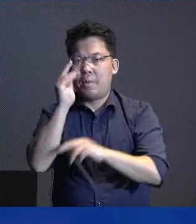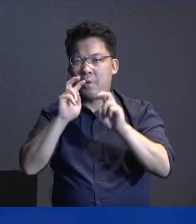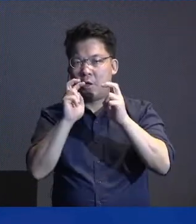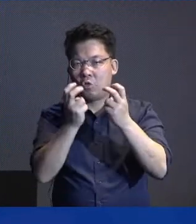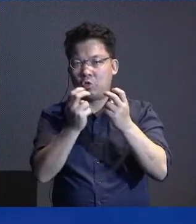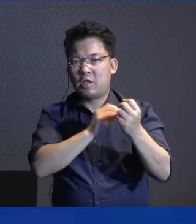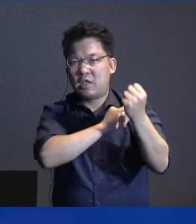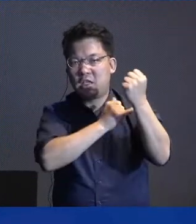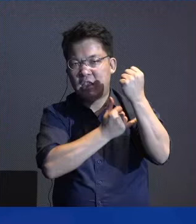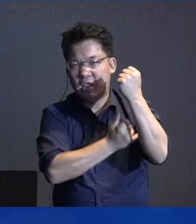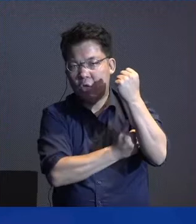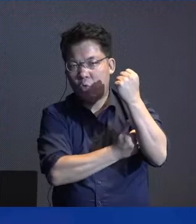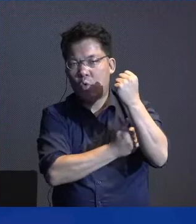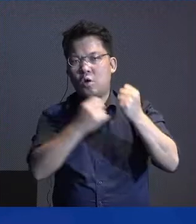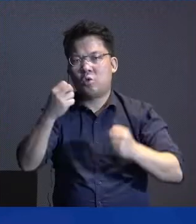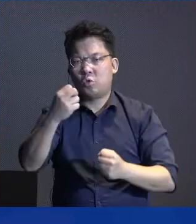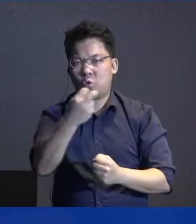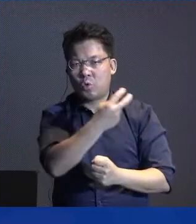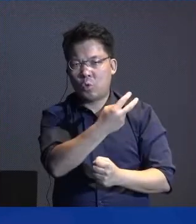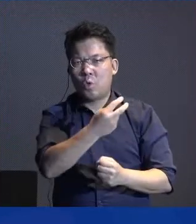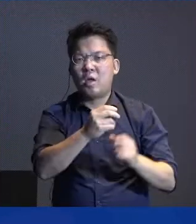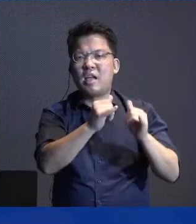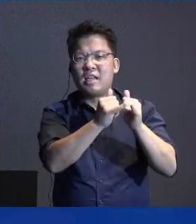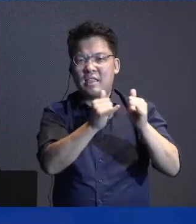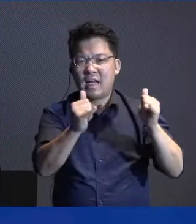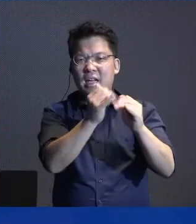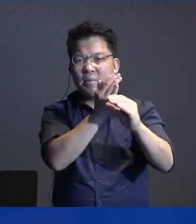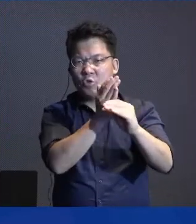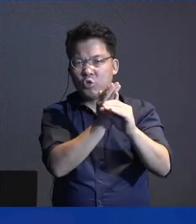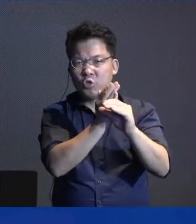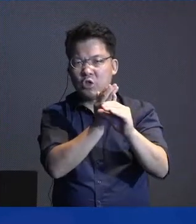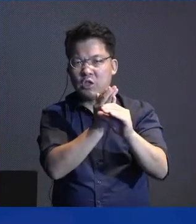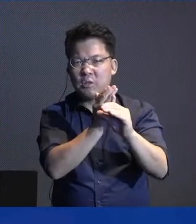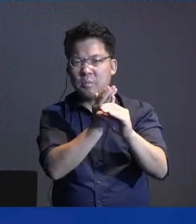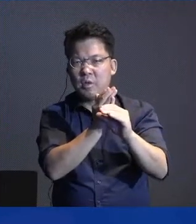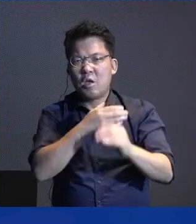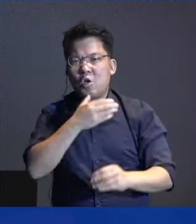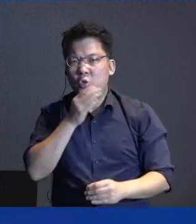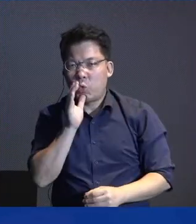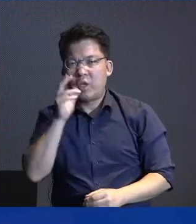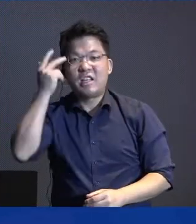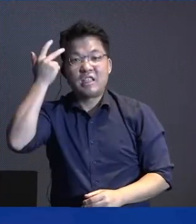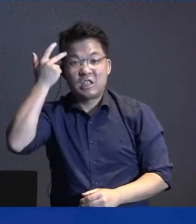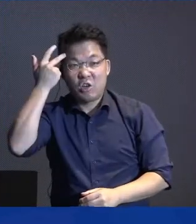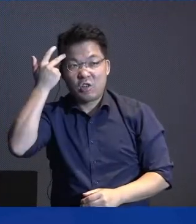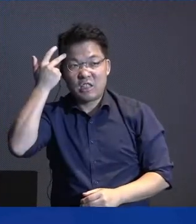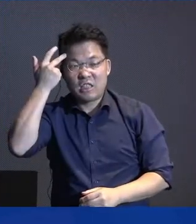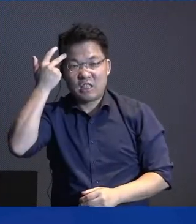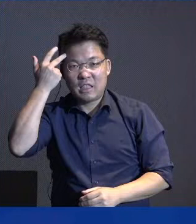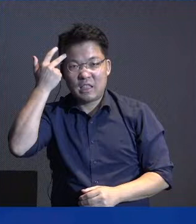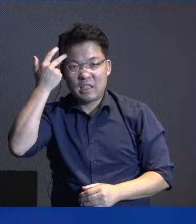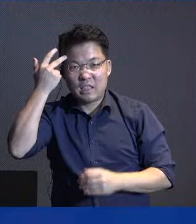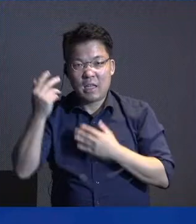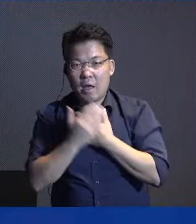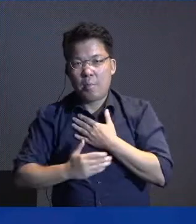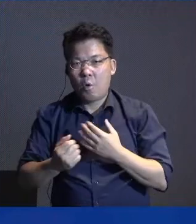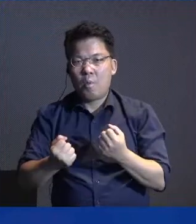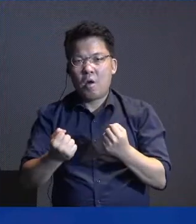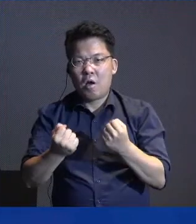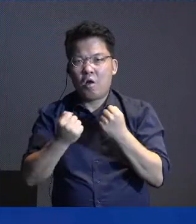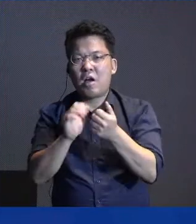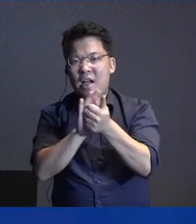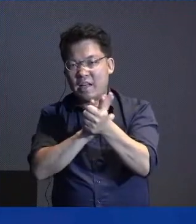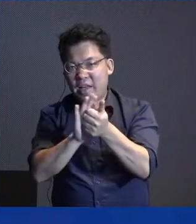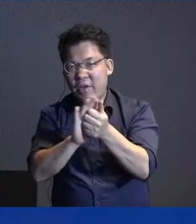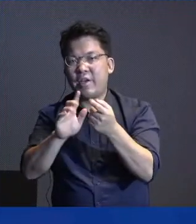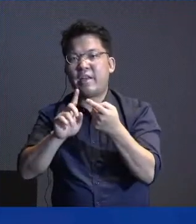Old Age Mental Health Care, Lessons Learned from COVID-19. So without any further